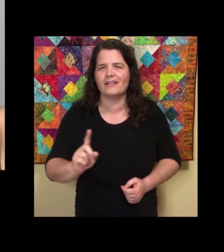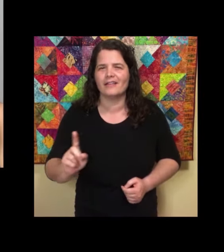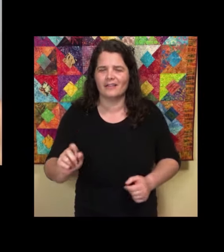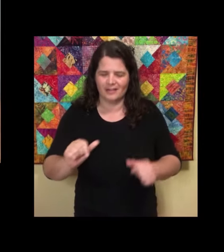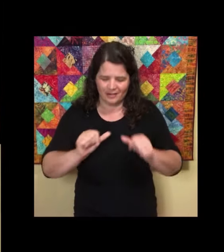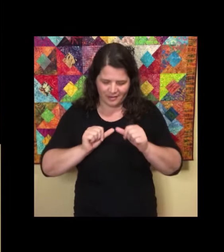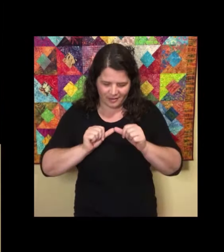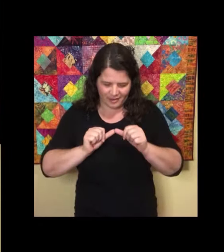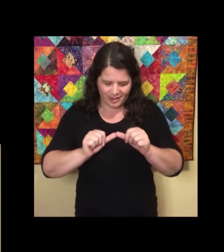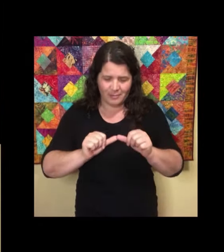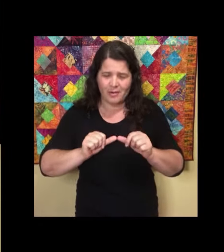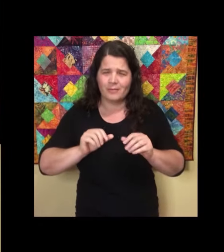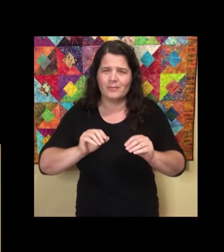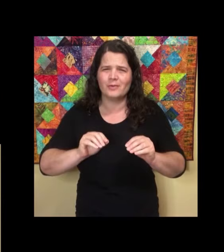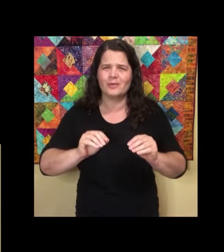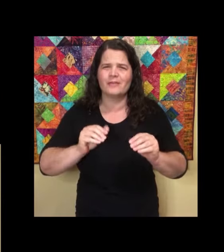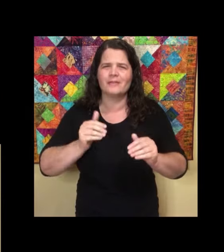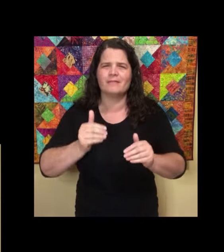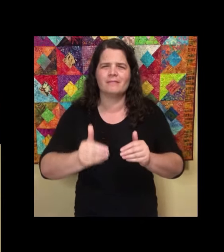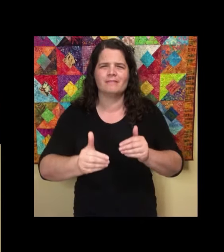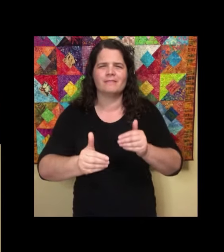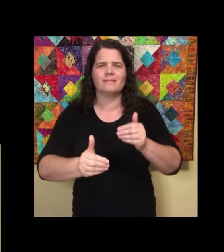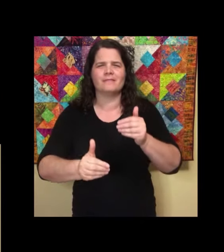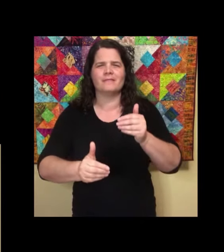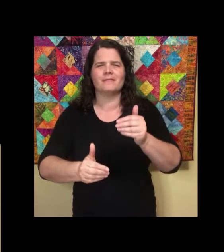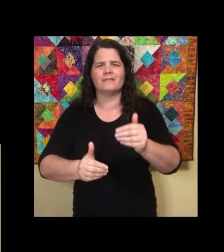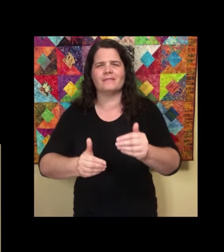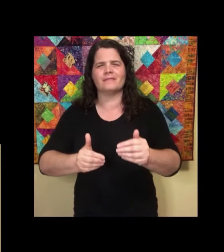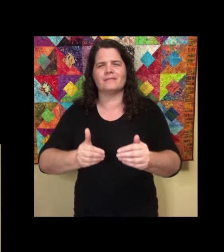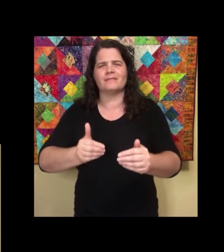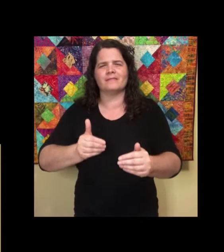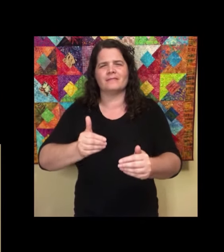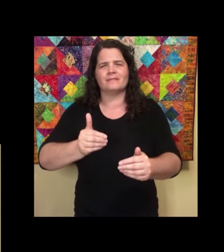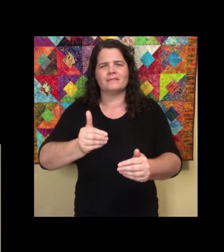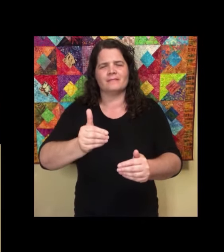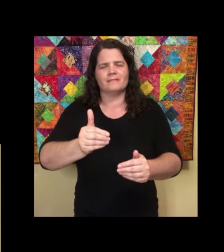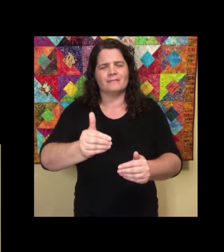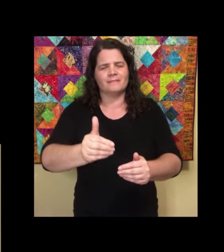back. Gonna keep on moving